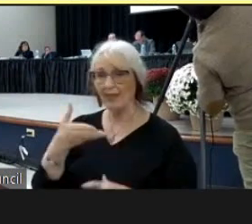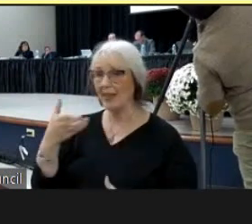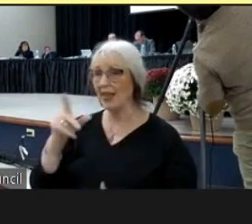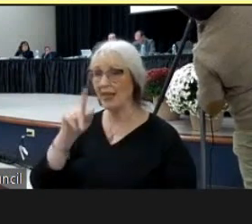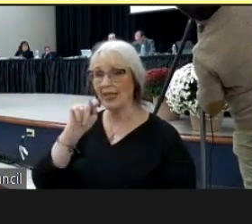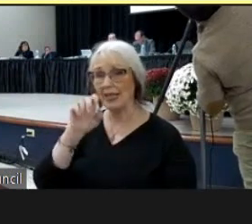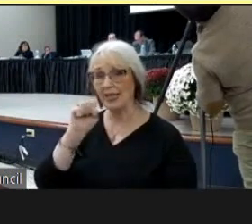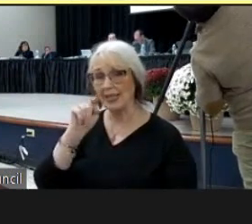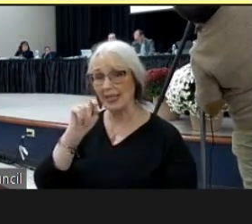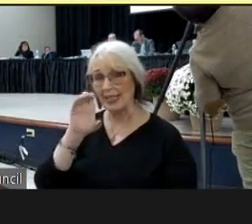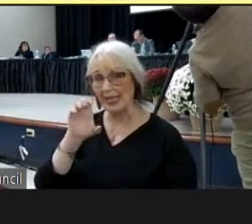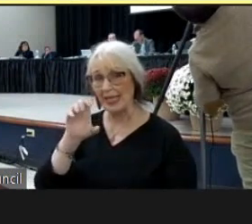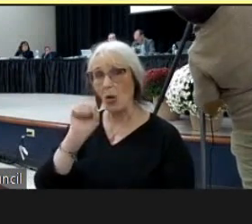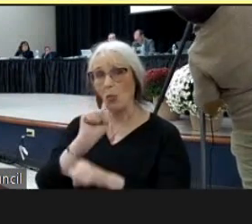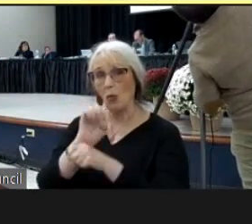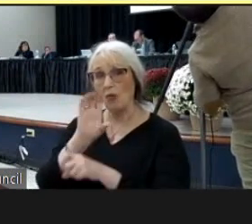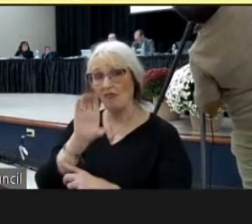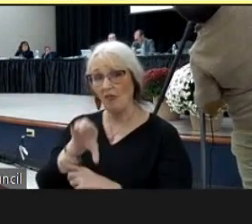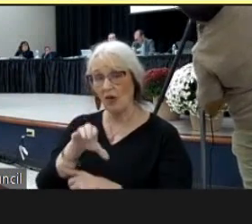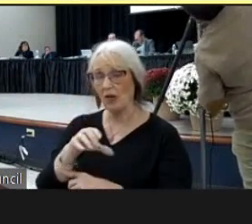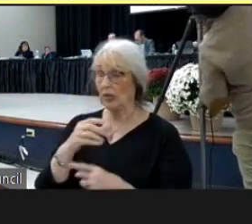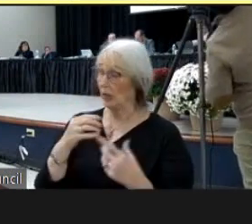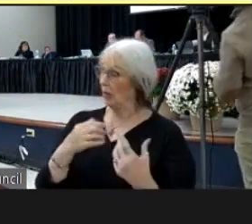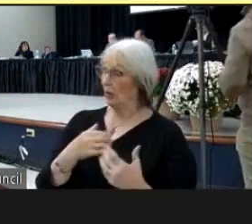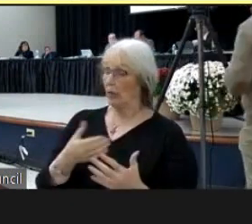workforce, game changer. This is gotta